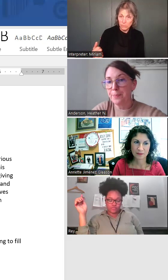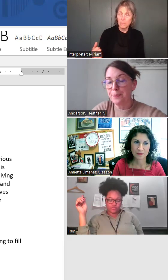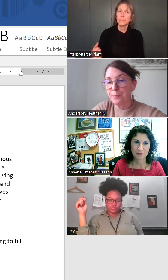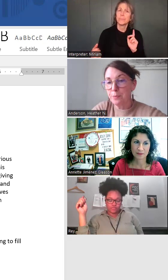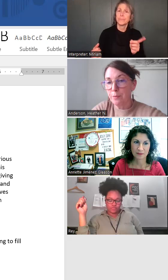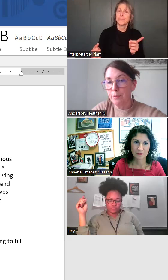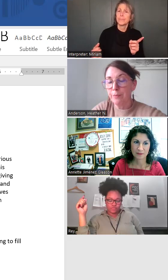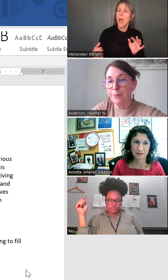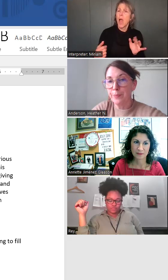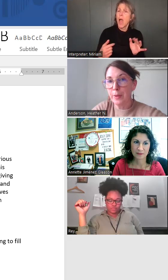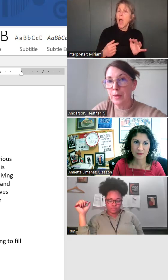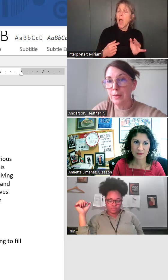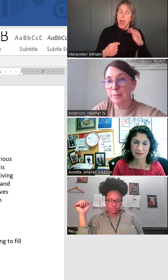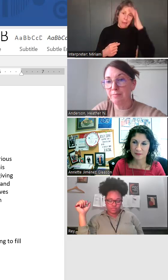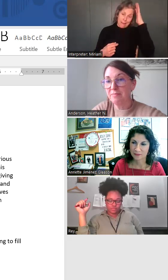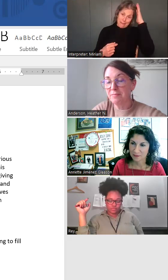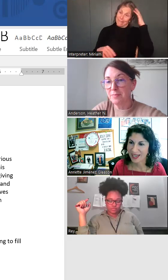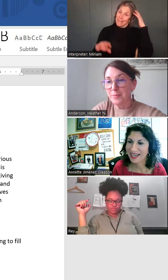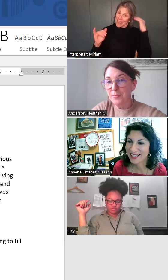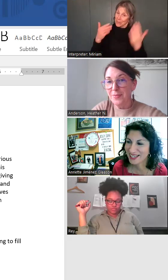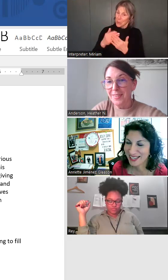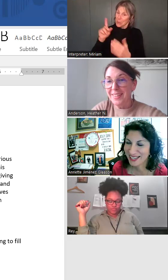I think that's a very good question, Annette.